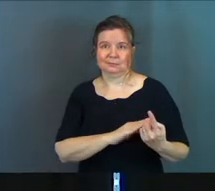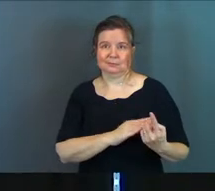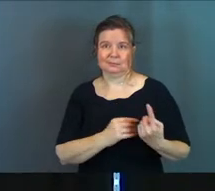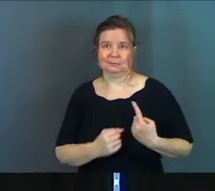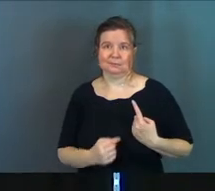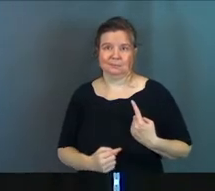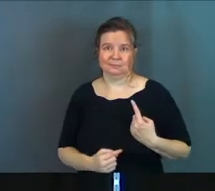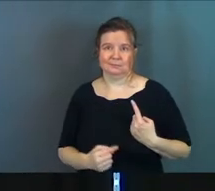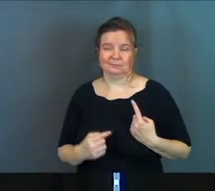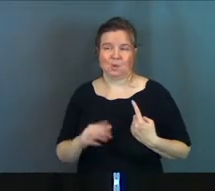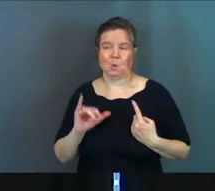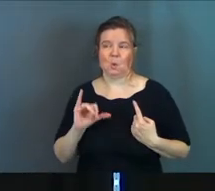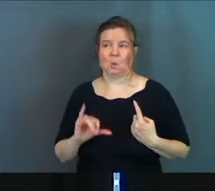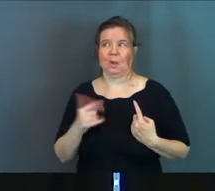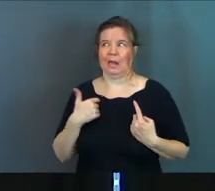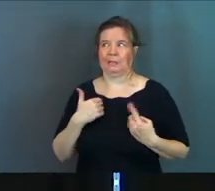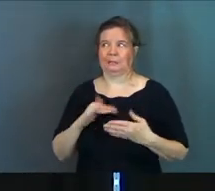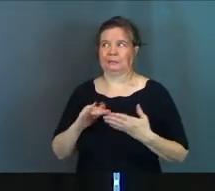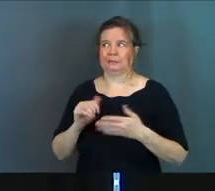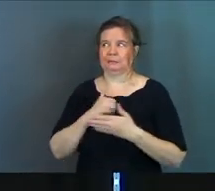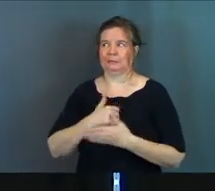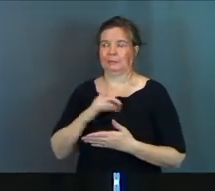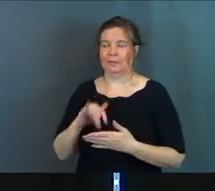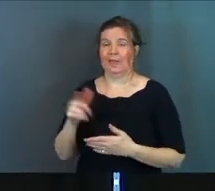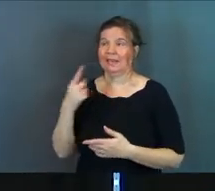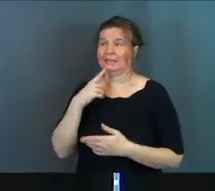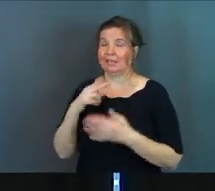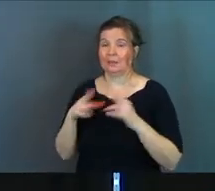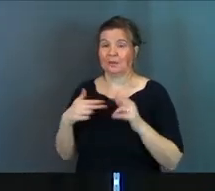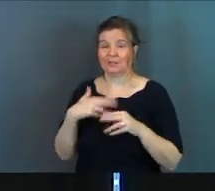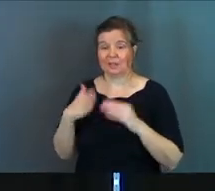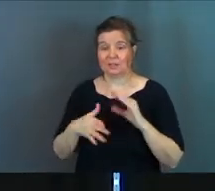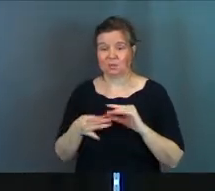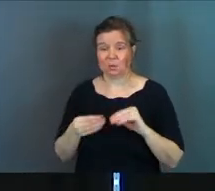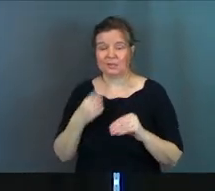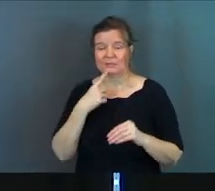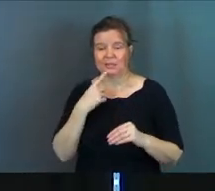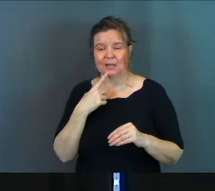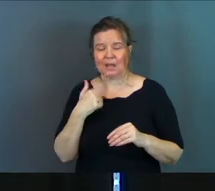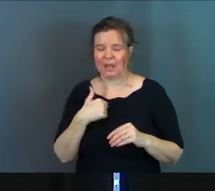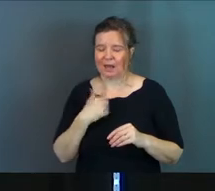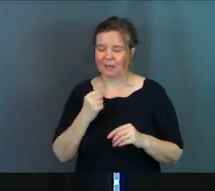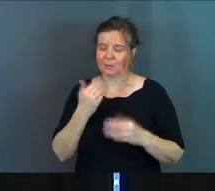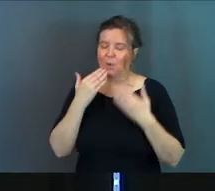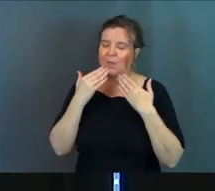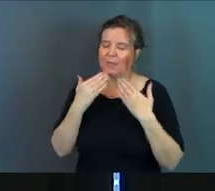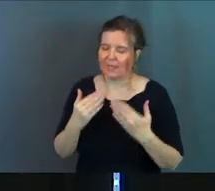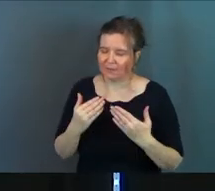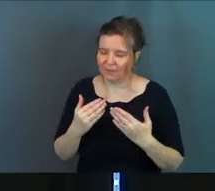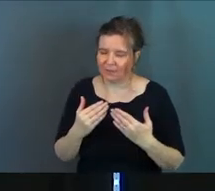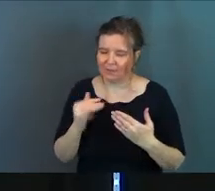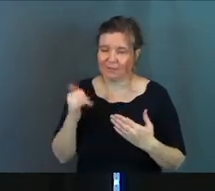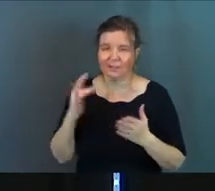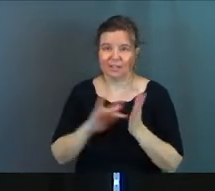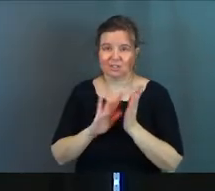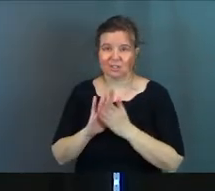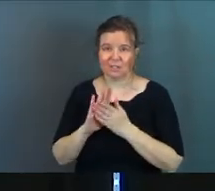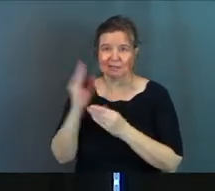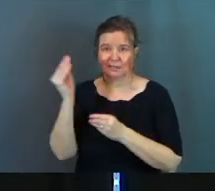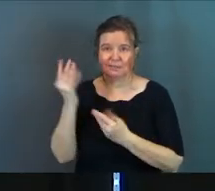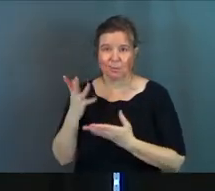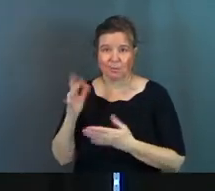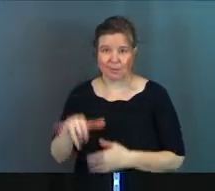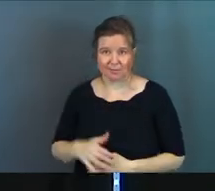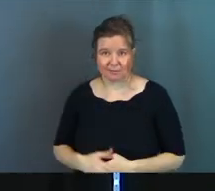that." And then he just said, ever so briefly at the end of his little story, he said, "And I was so thankful that Jesus spoke